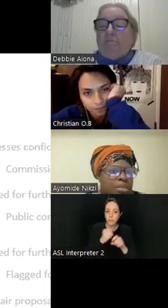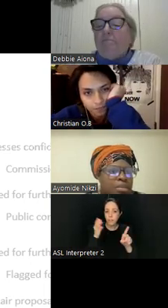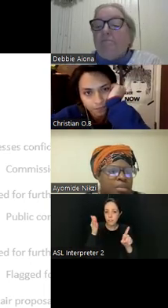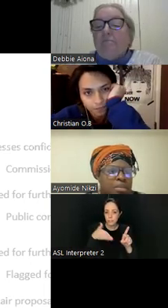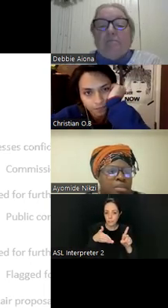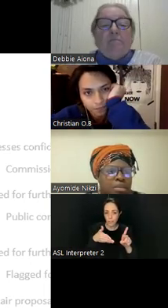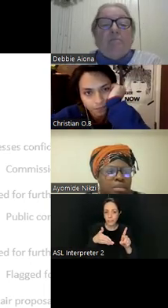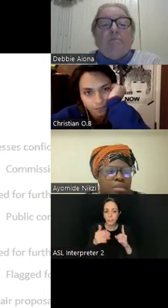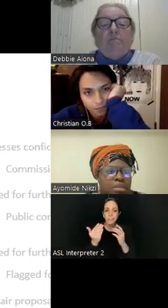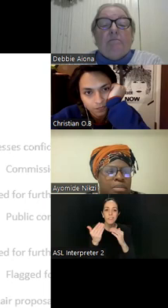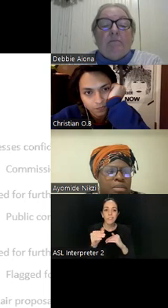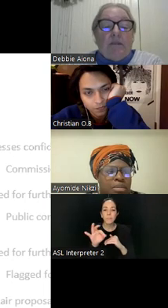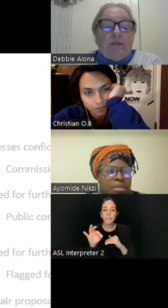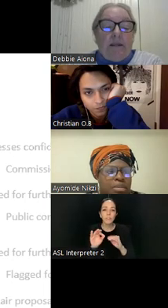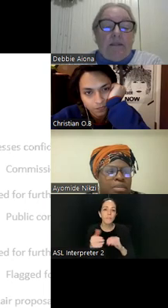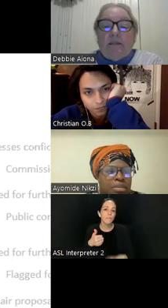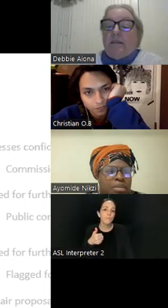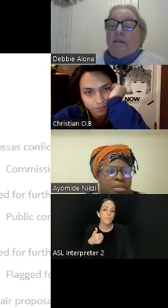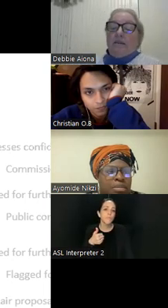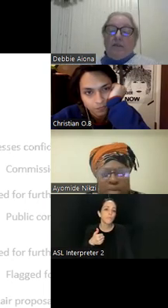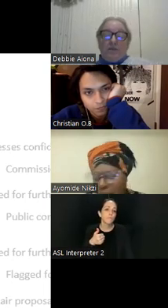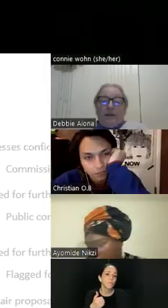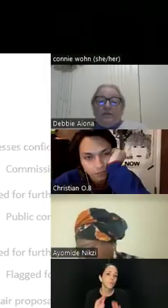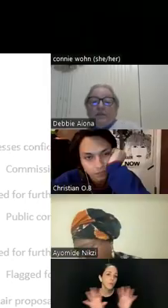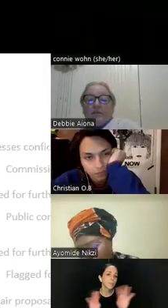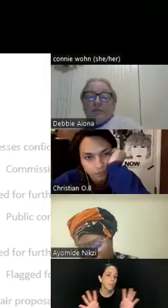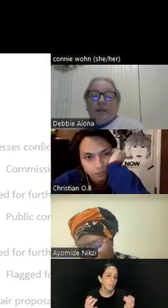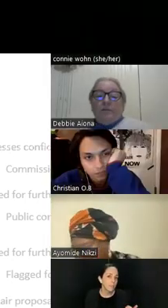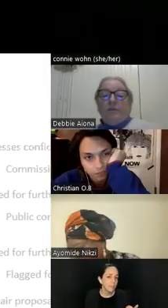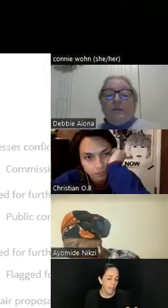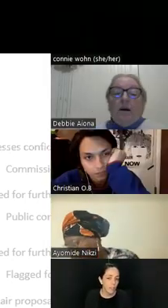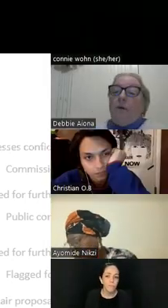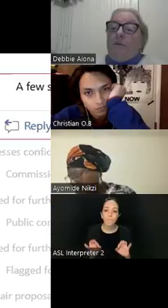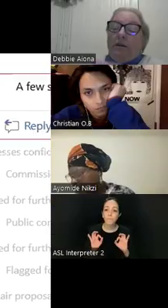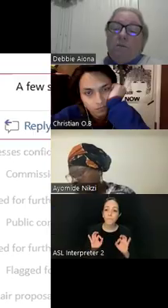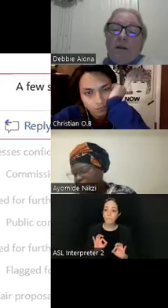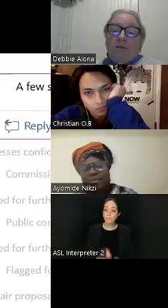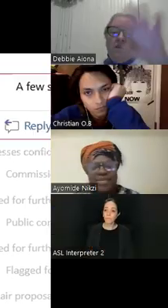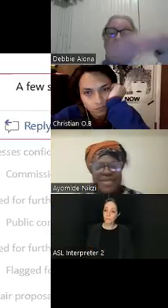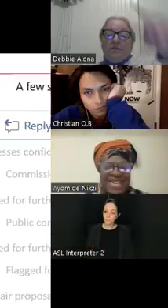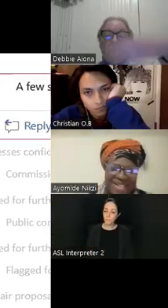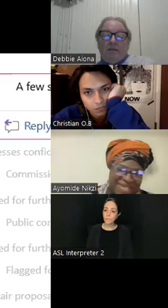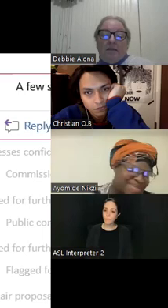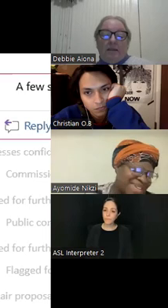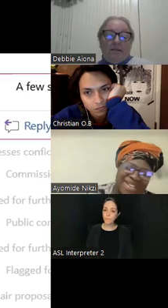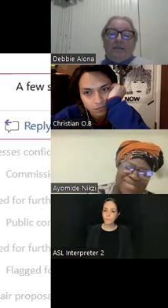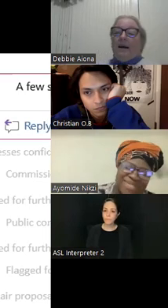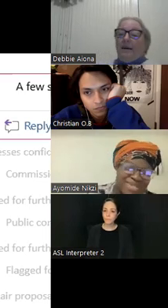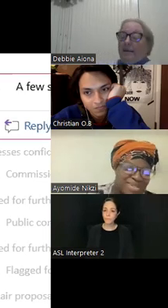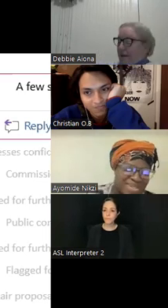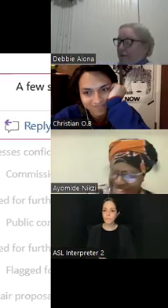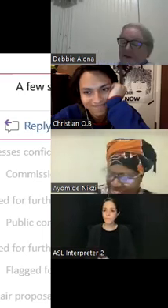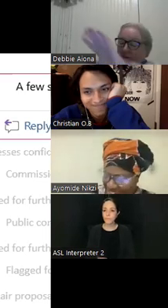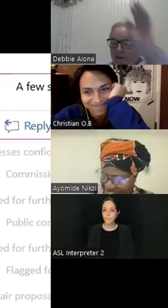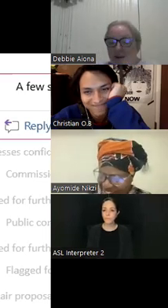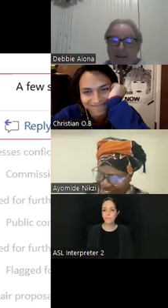Right. I think we've addressed all those now. Oh, I mean, I know we have to finish. Yep, you have to do